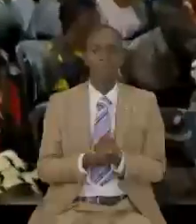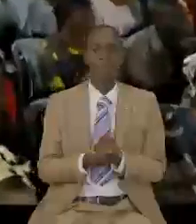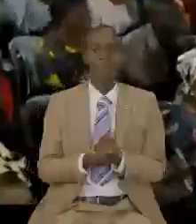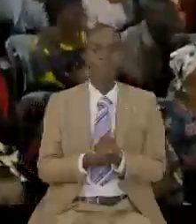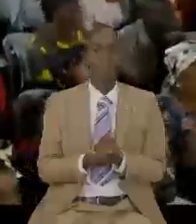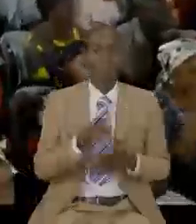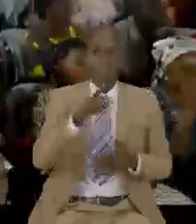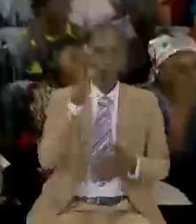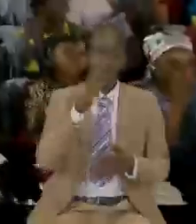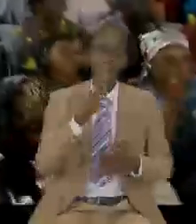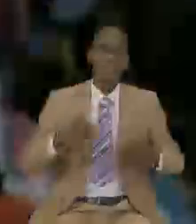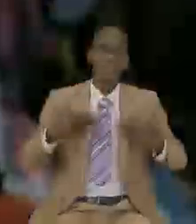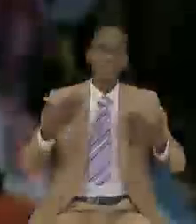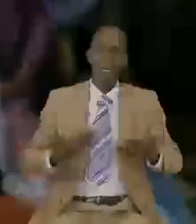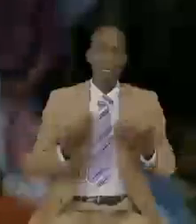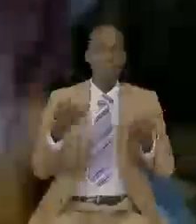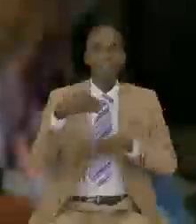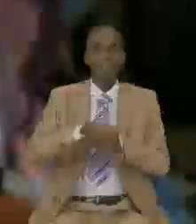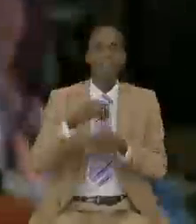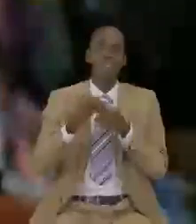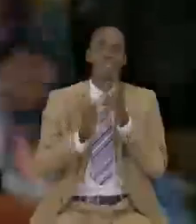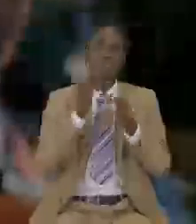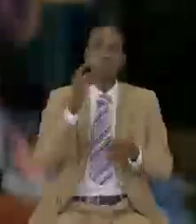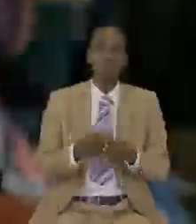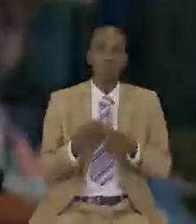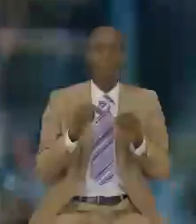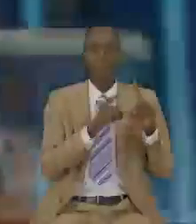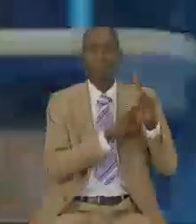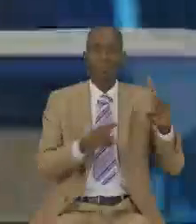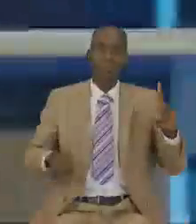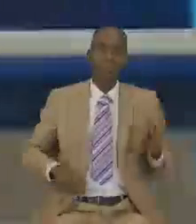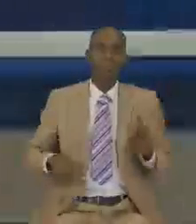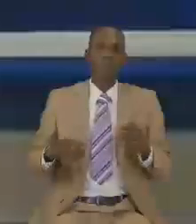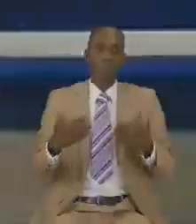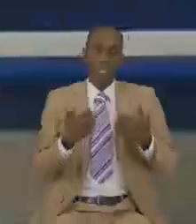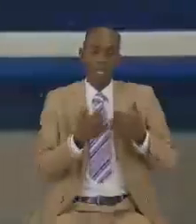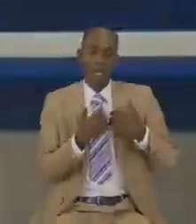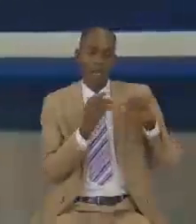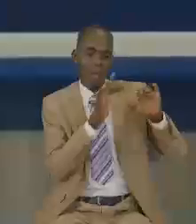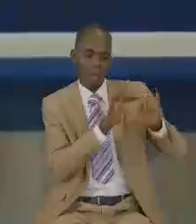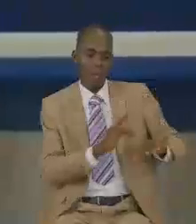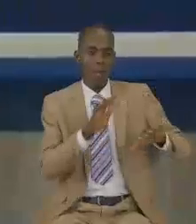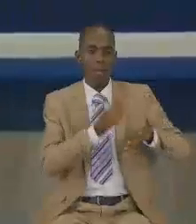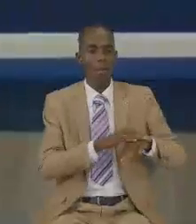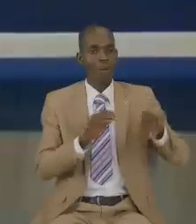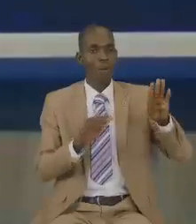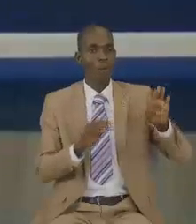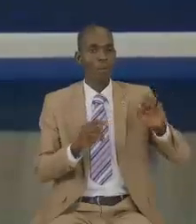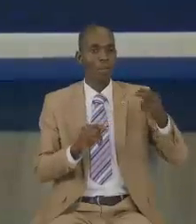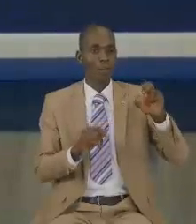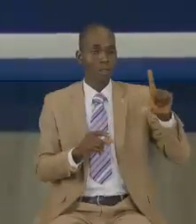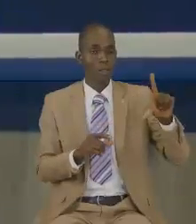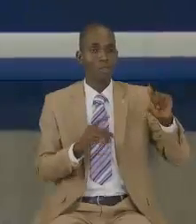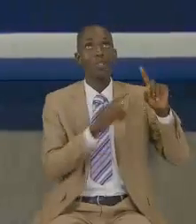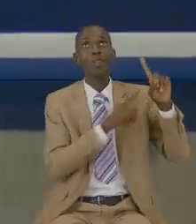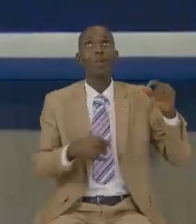You'll be happy tonight. The Lord had pity on her. And the Lord has